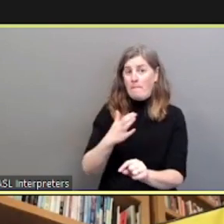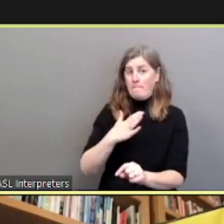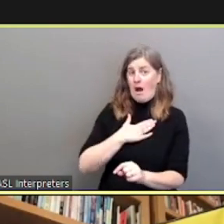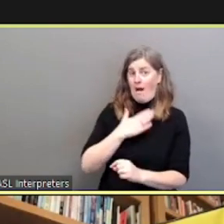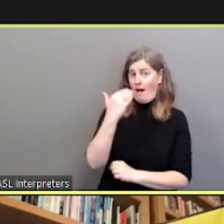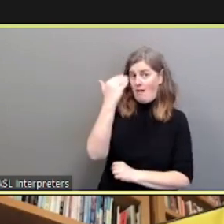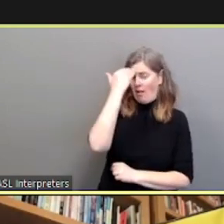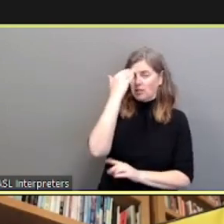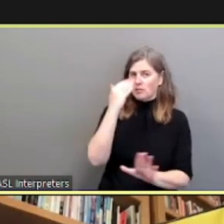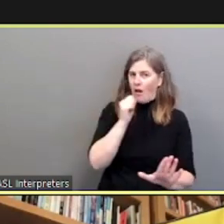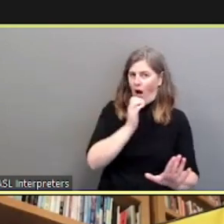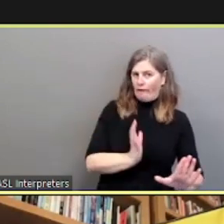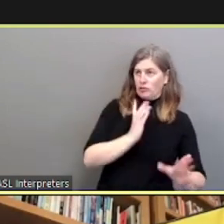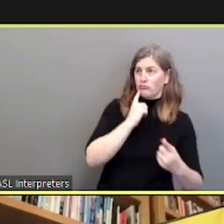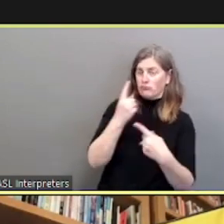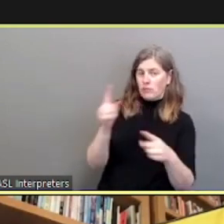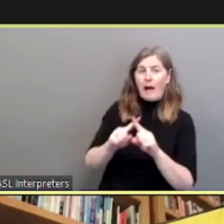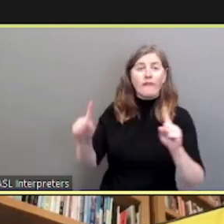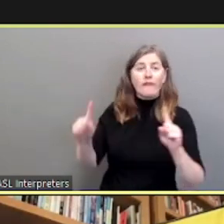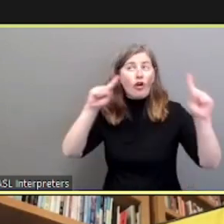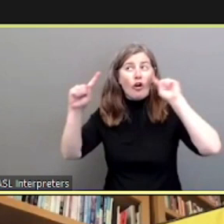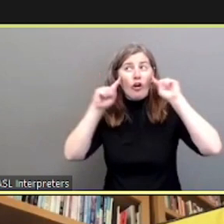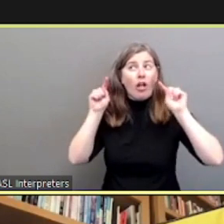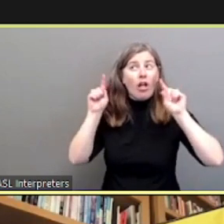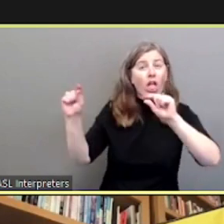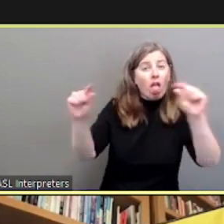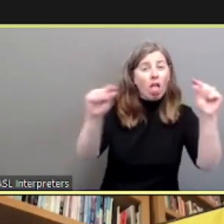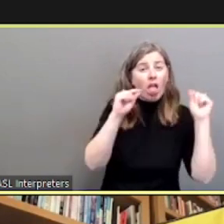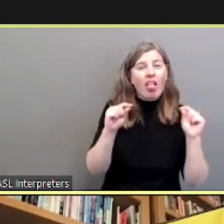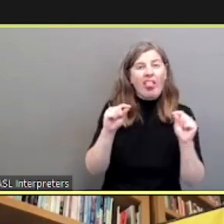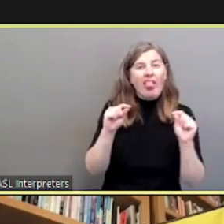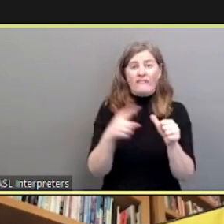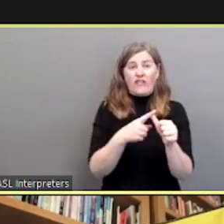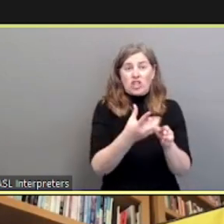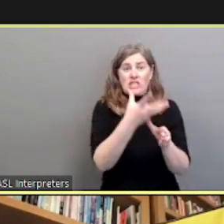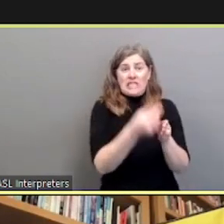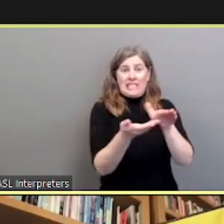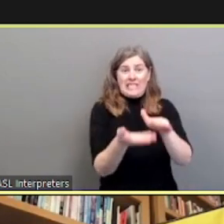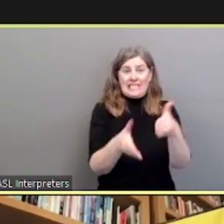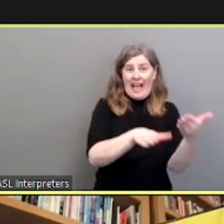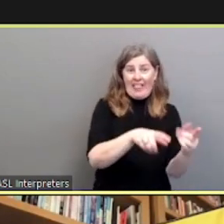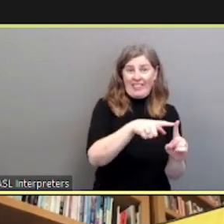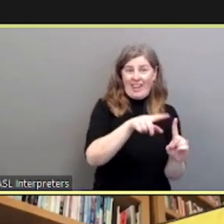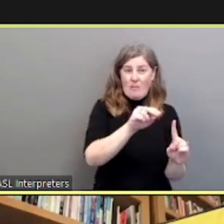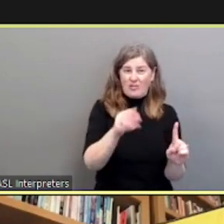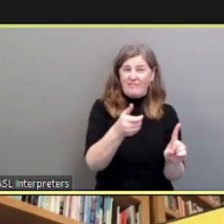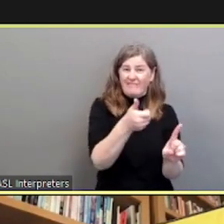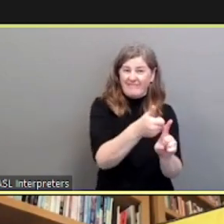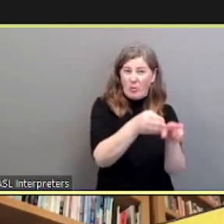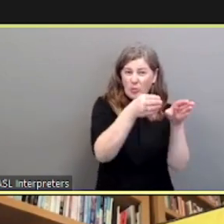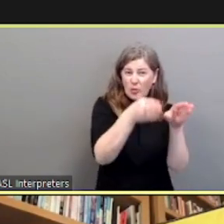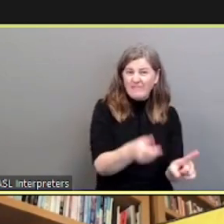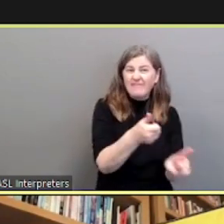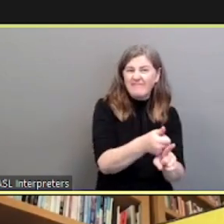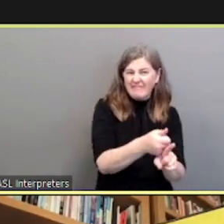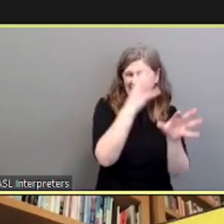is unofficial, but I've heard about anyway, the first death in New Mexico from someone who took